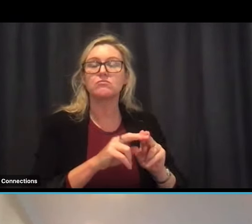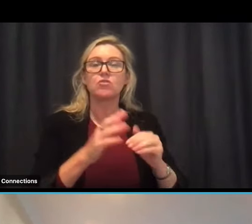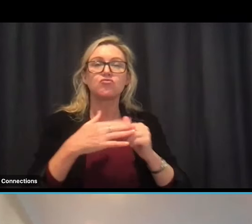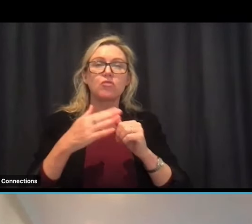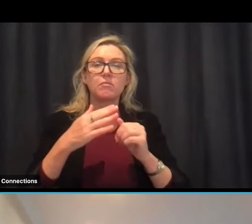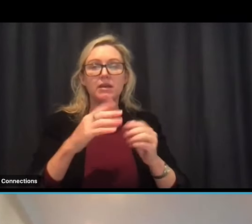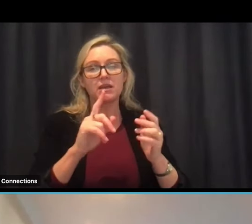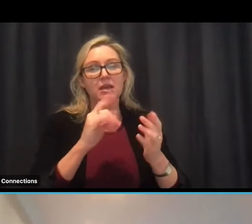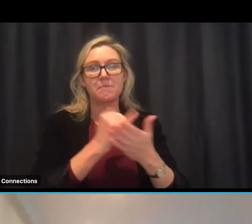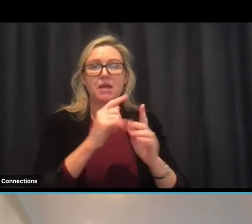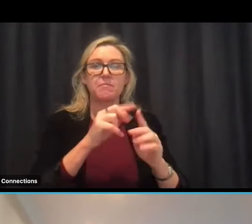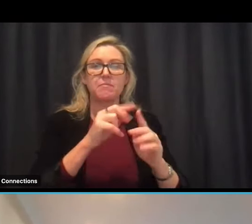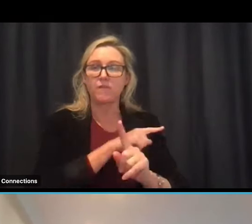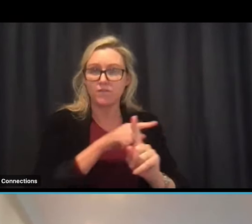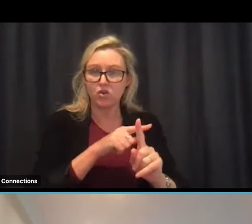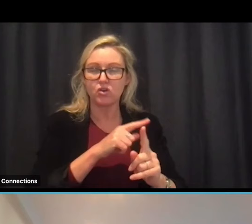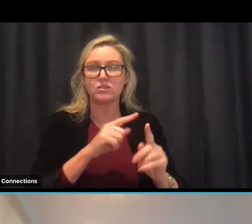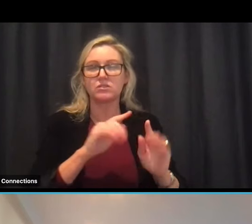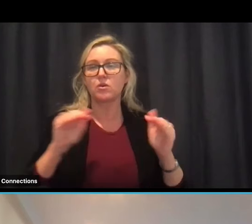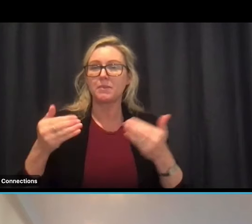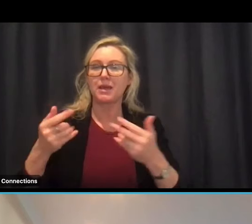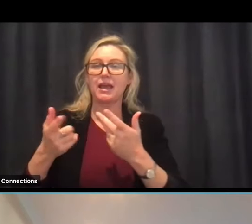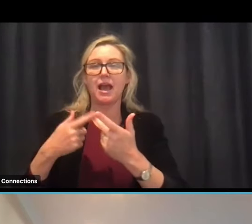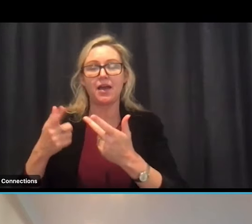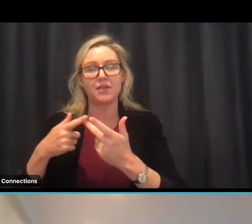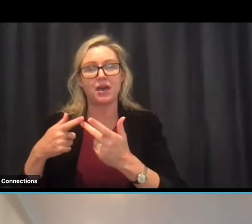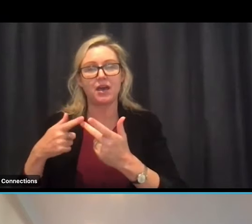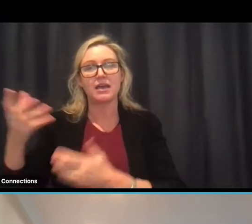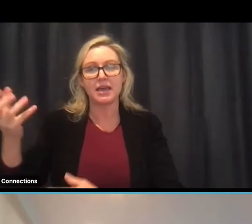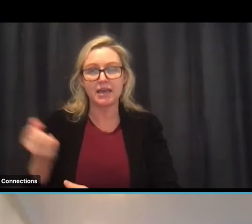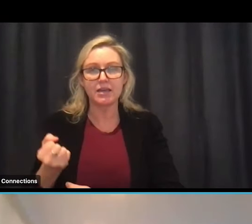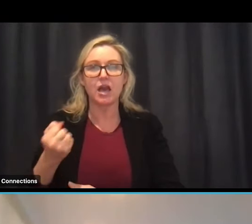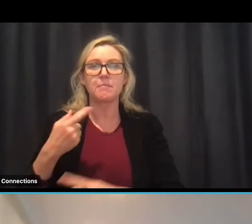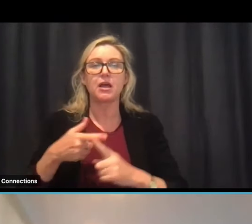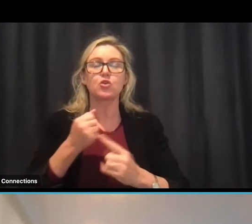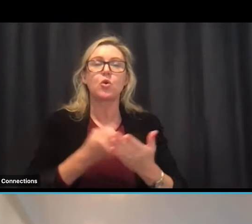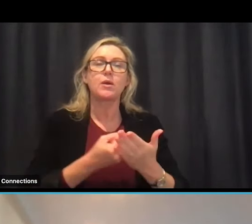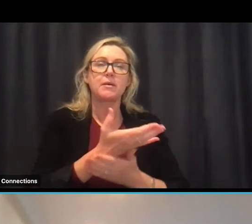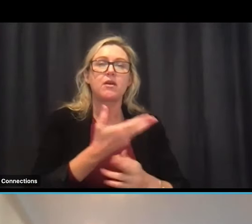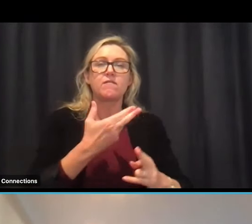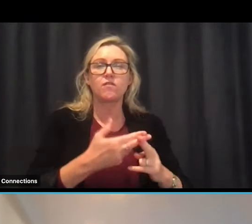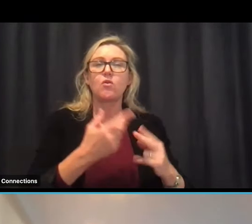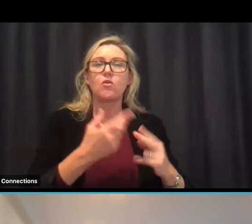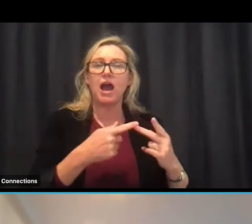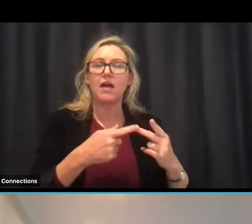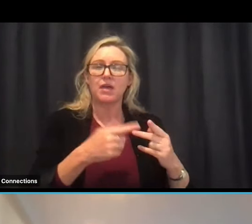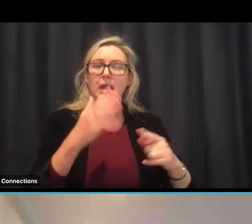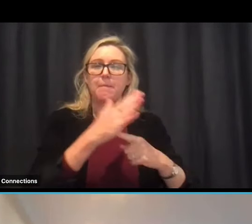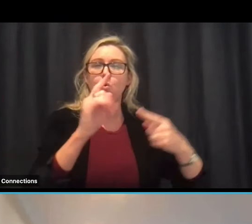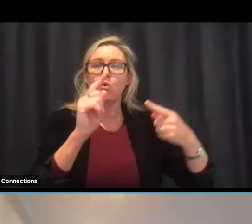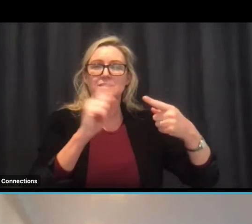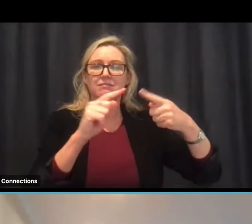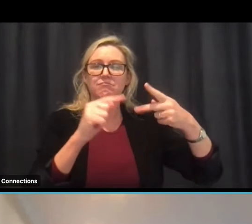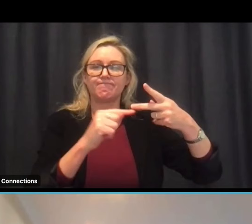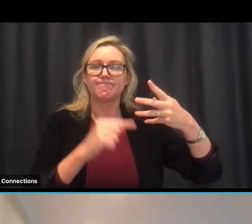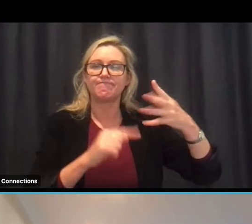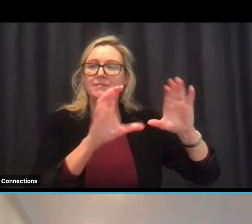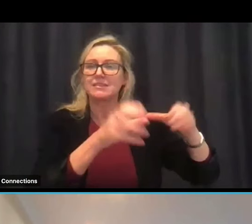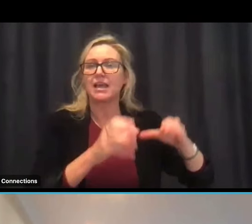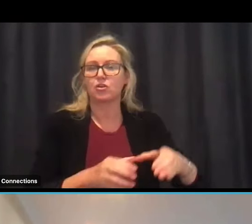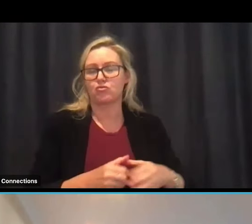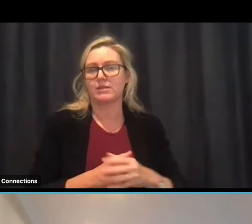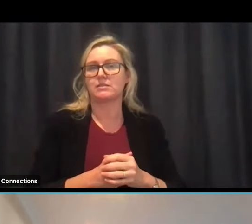impairments, fair value gains, other income, and then your expenses in the major categories going forward. So